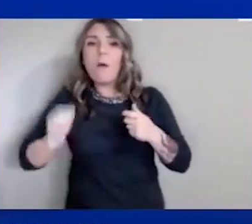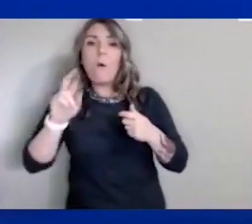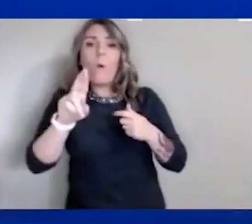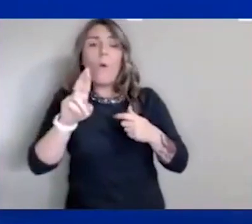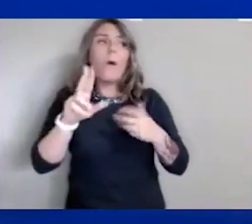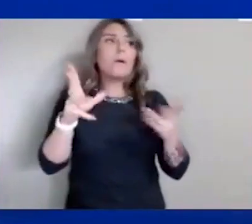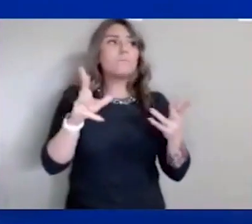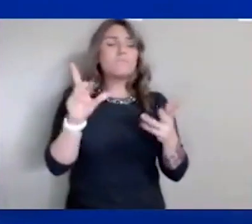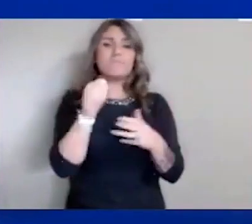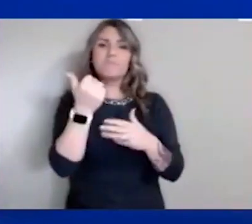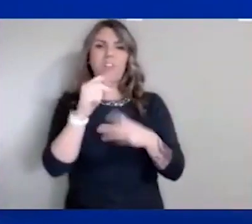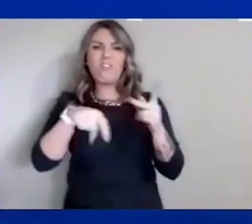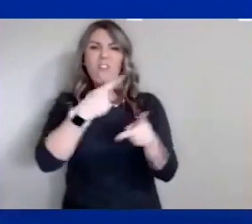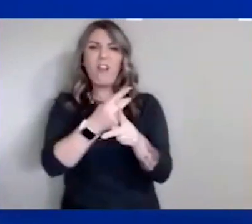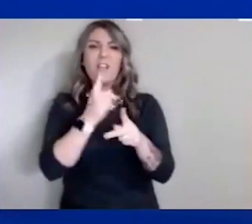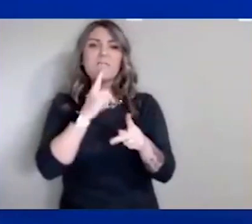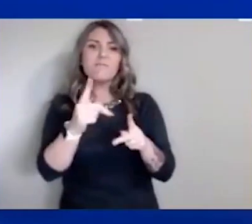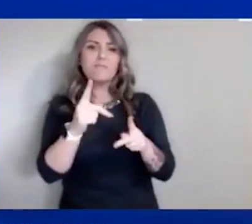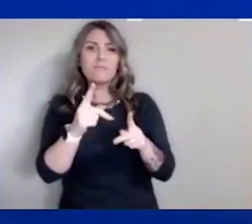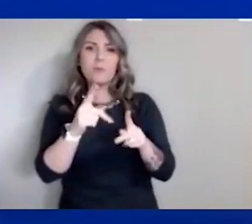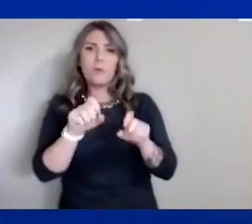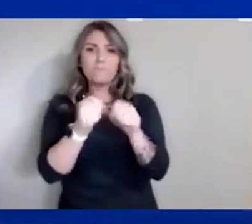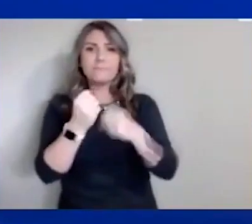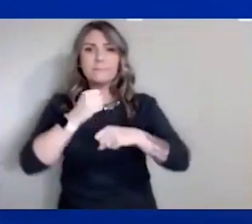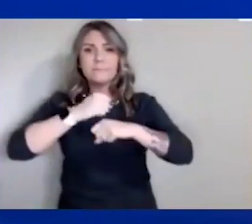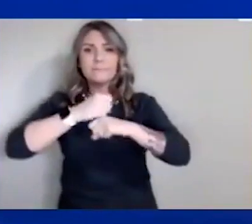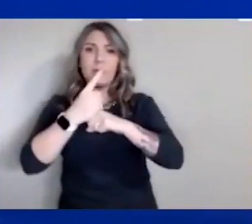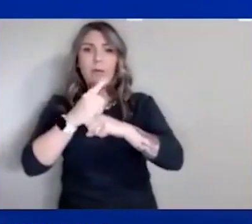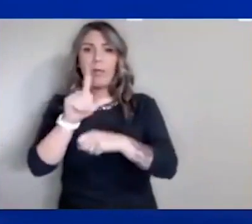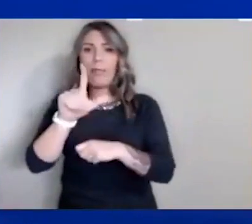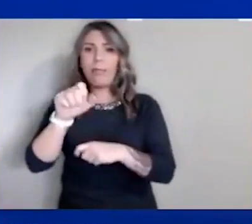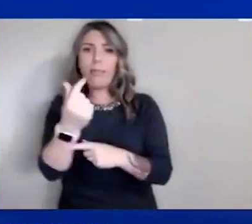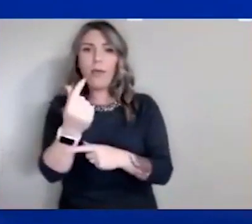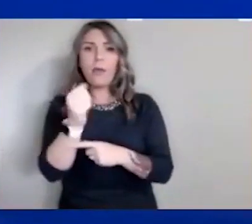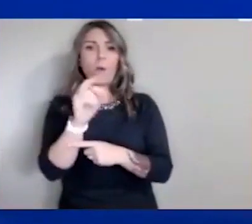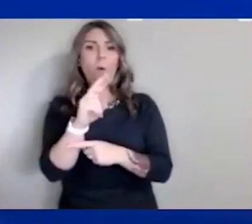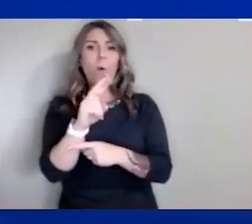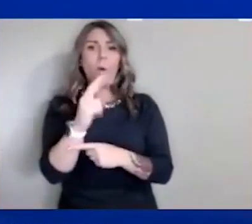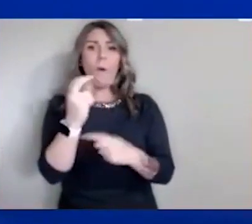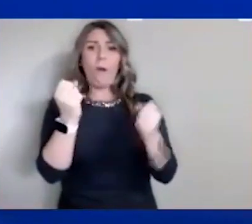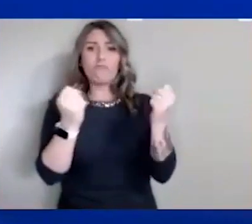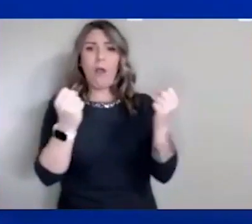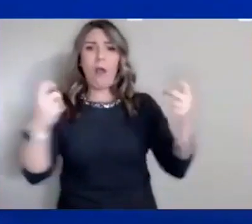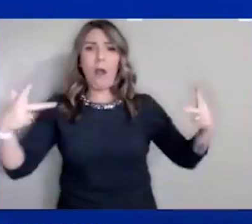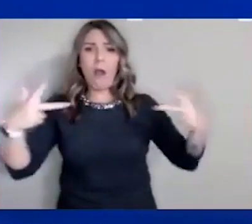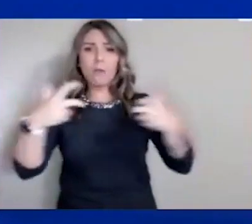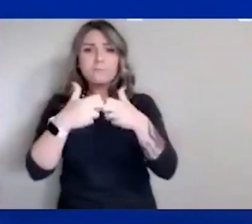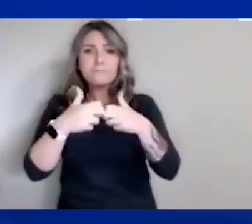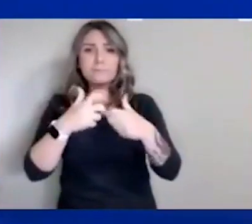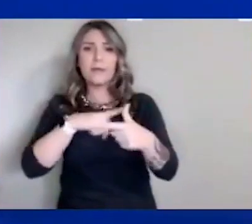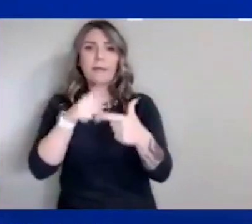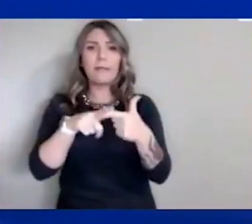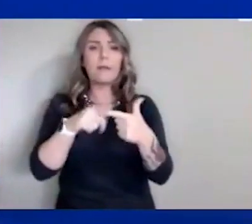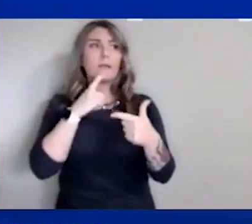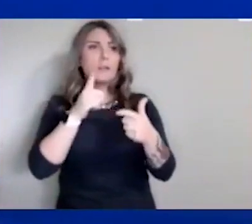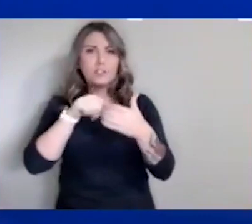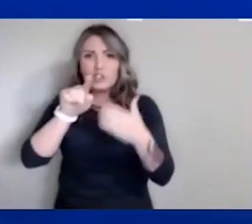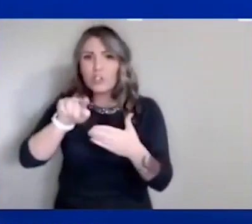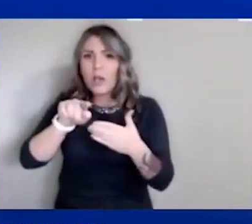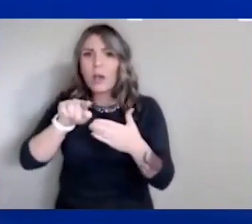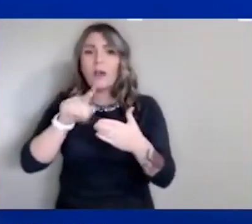type, you fractured your leg, or you've been in a motor vehicle accident, and we check you and you turn out to be COVID